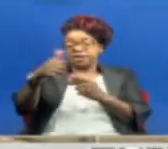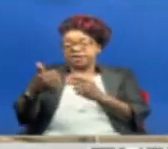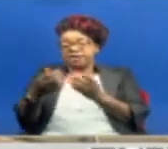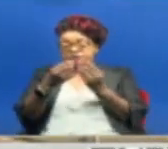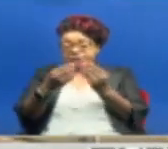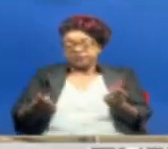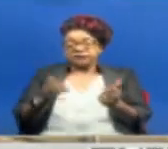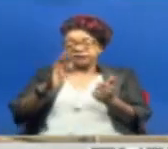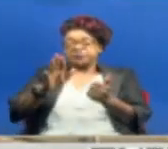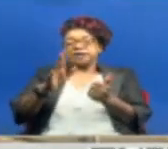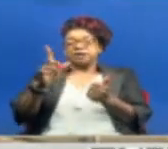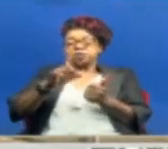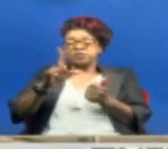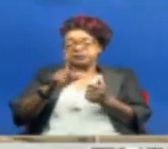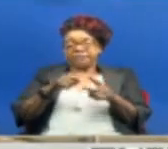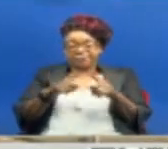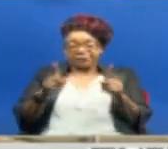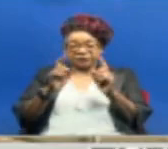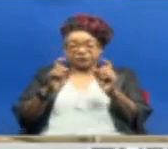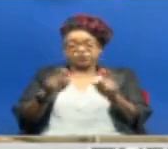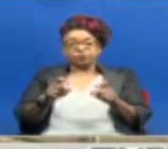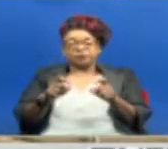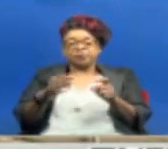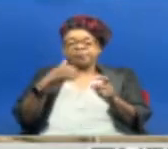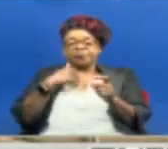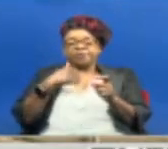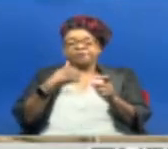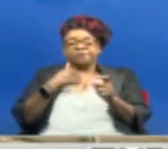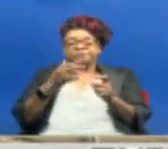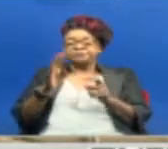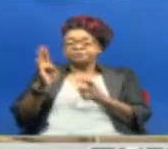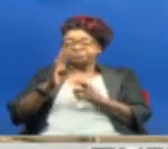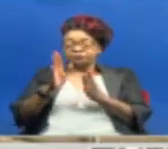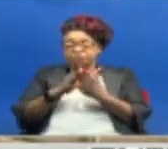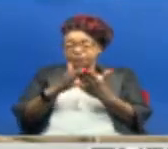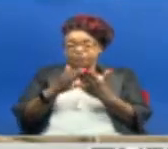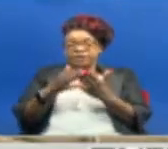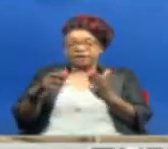liquidity, but the rates under these options were rising during the review period.